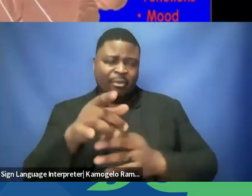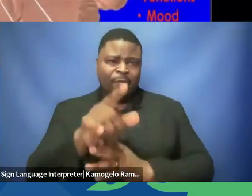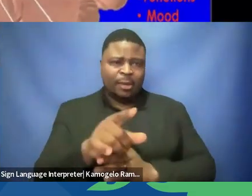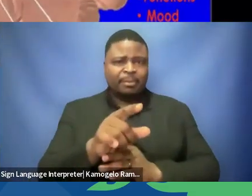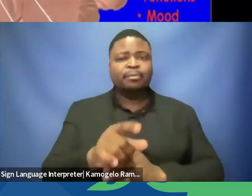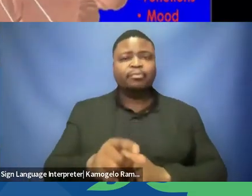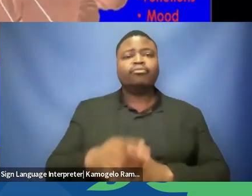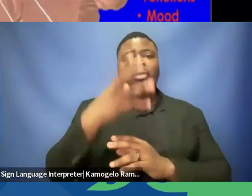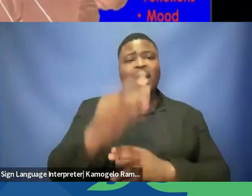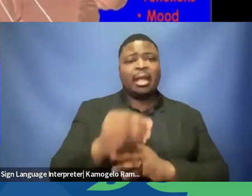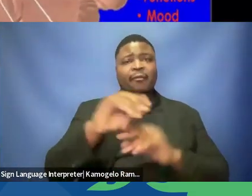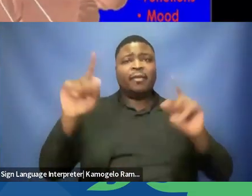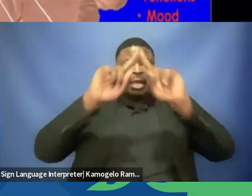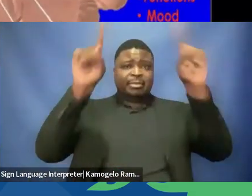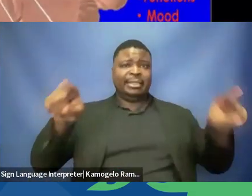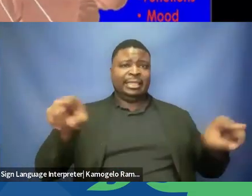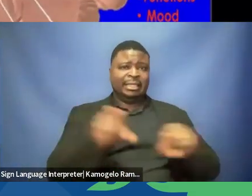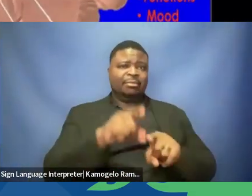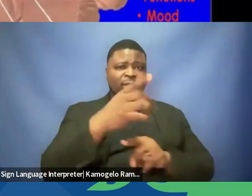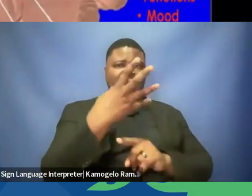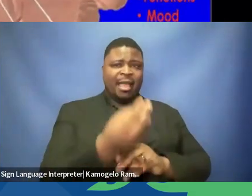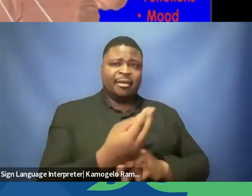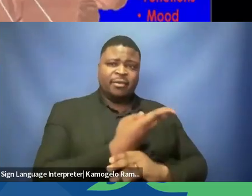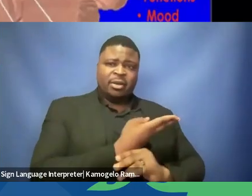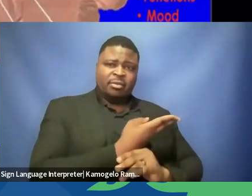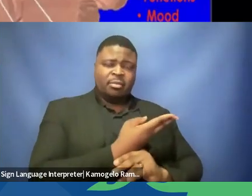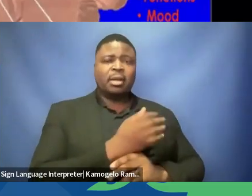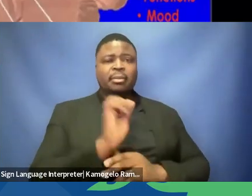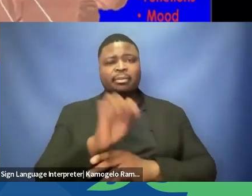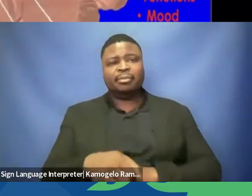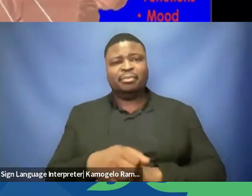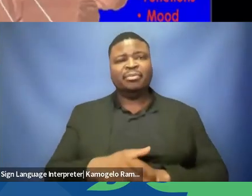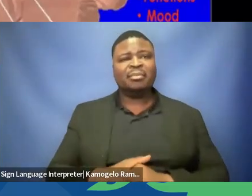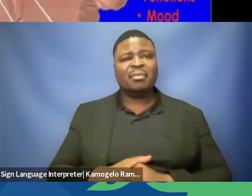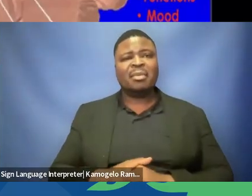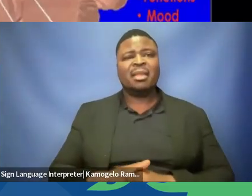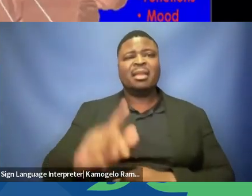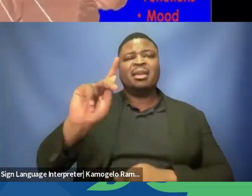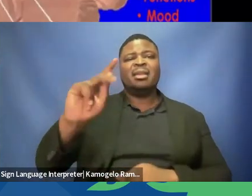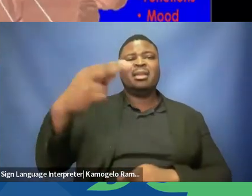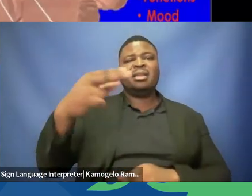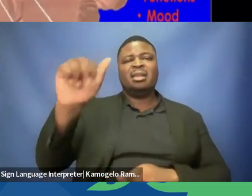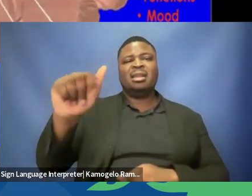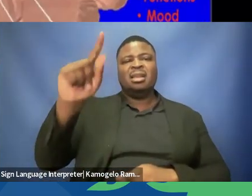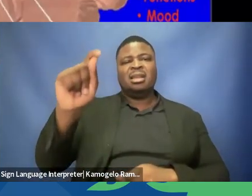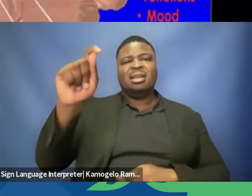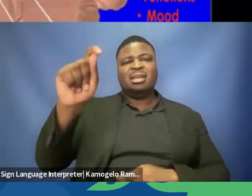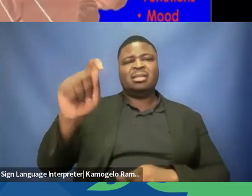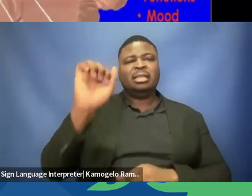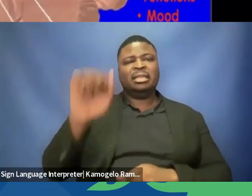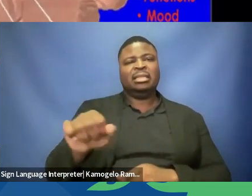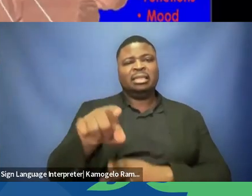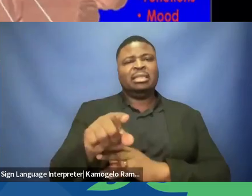table there. There is a figure you can see on your screen: caffeine, cathinone, and norepinephrine. And when caffeine